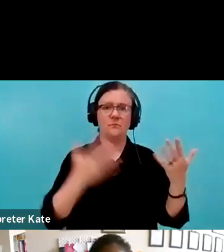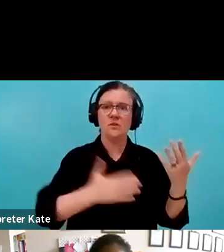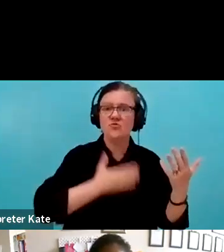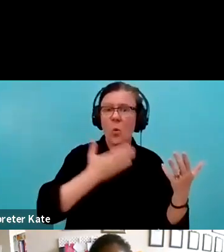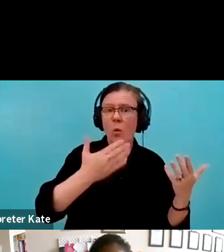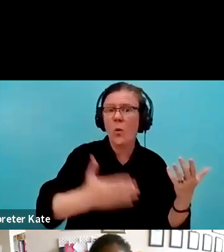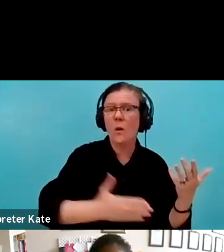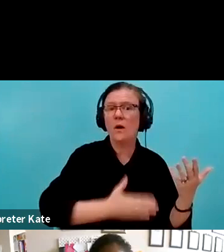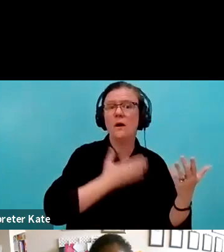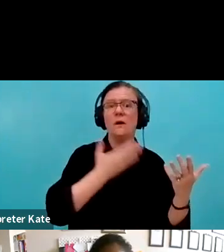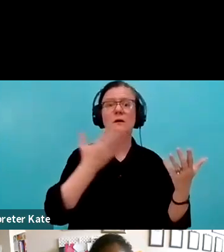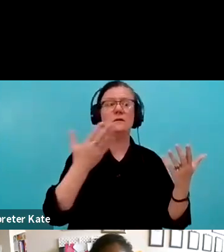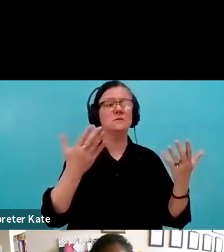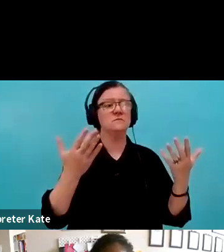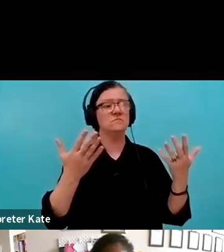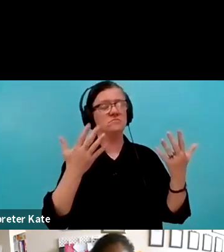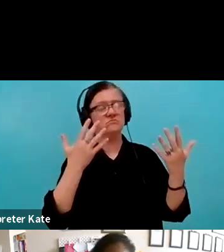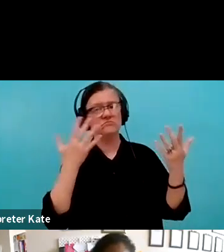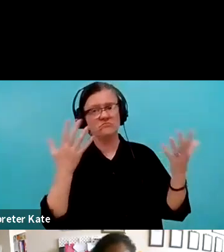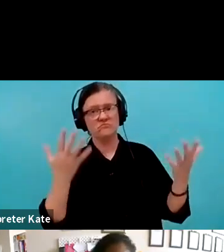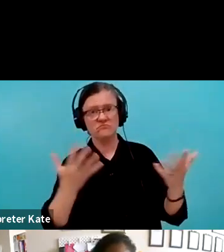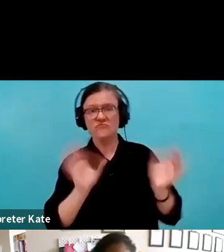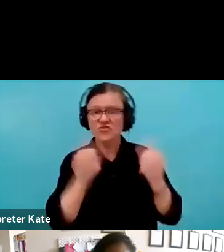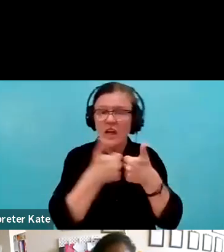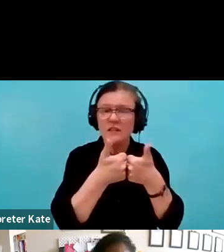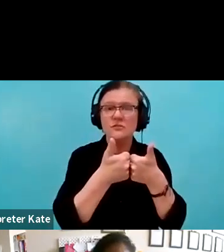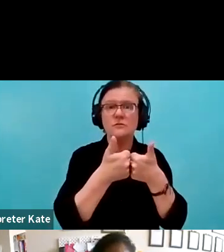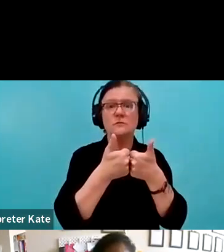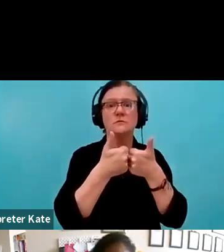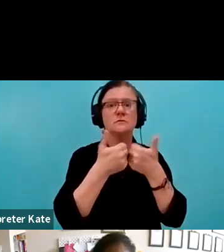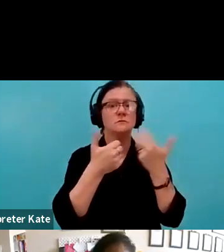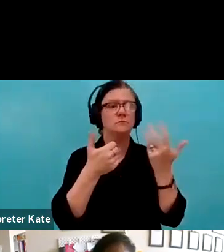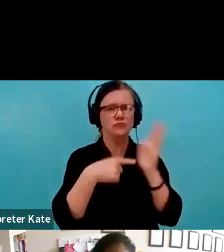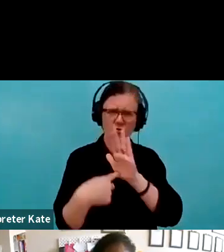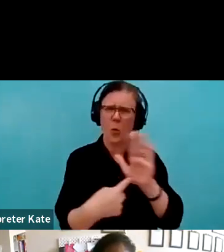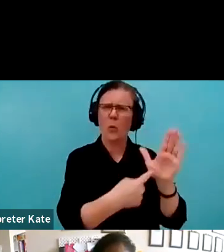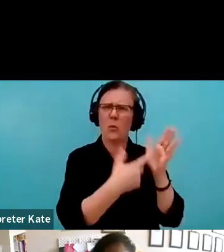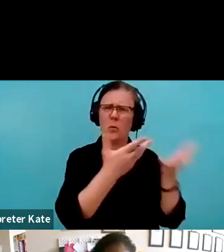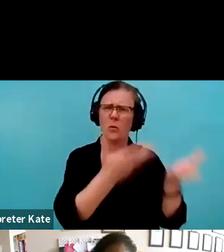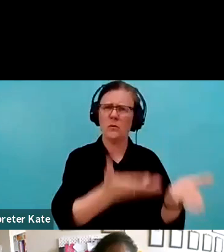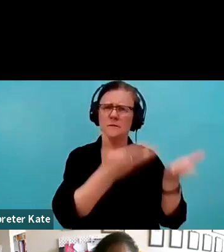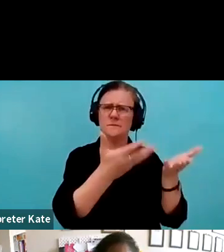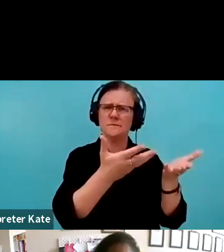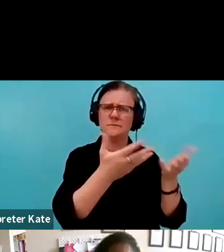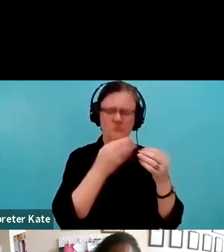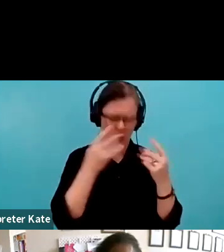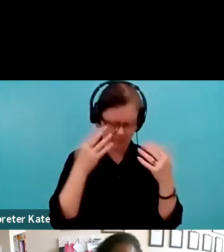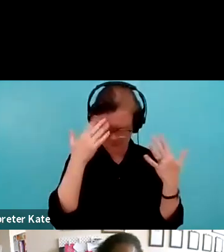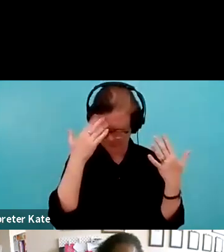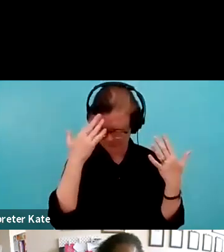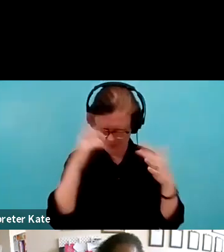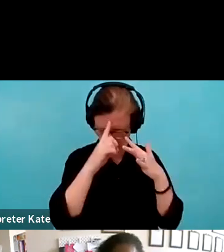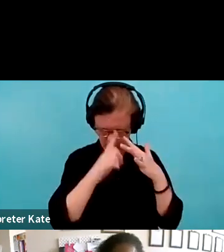joy, and also things that are challenges. I forgot where I was going with